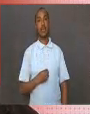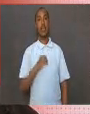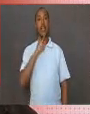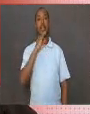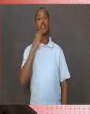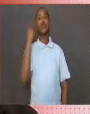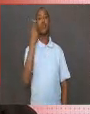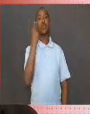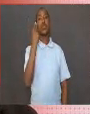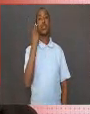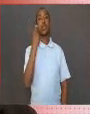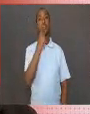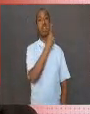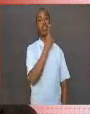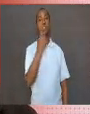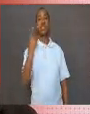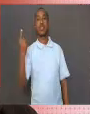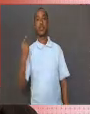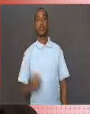is used in each,